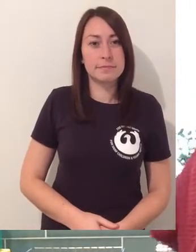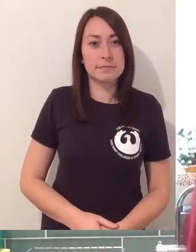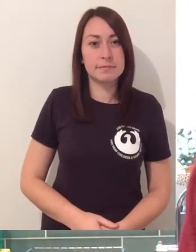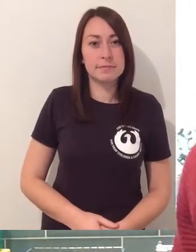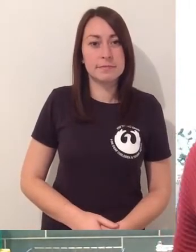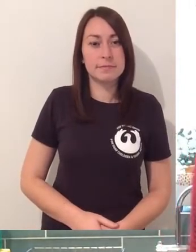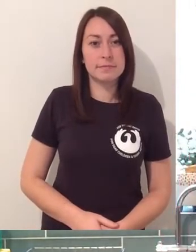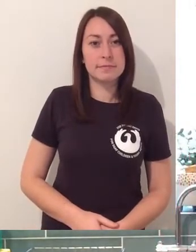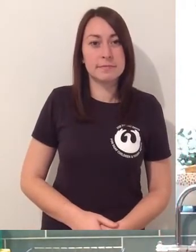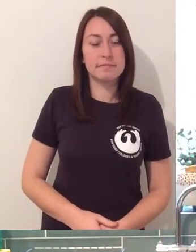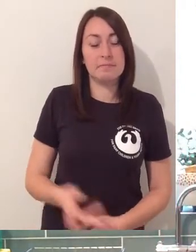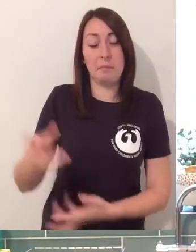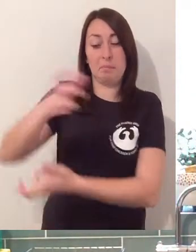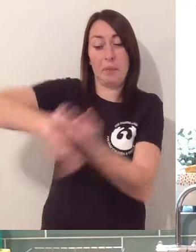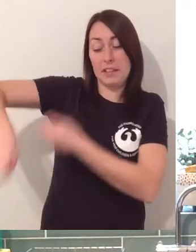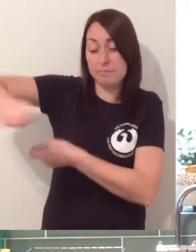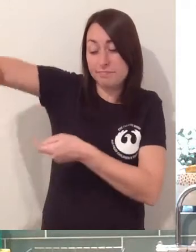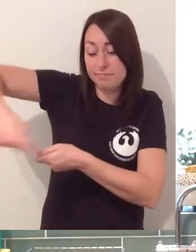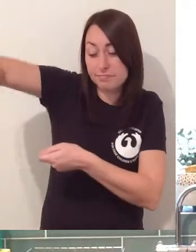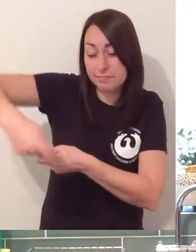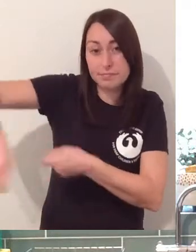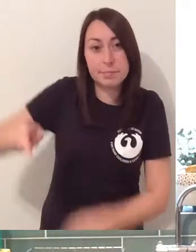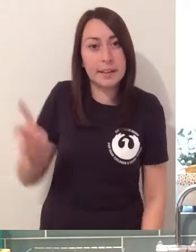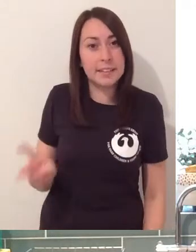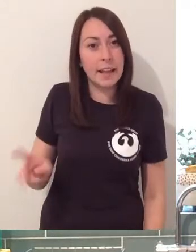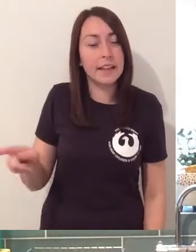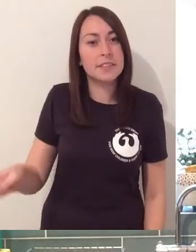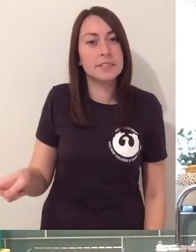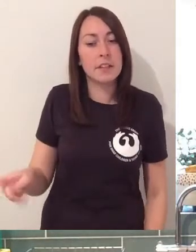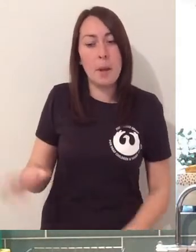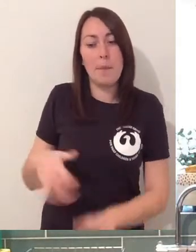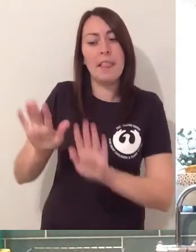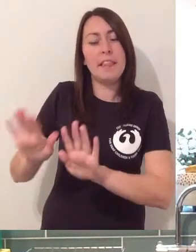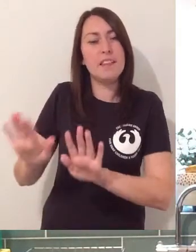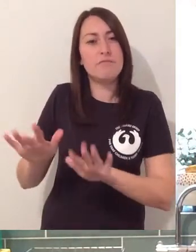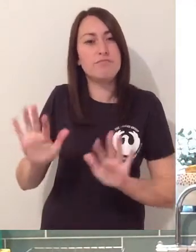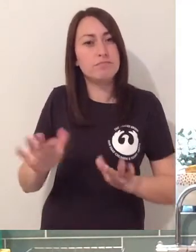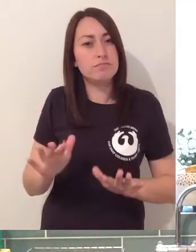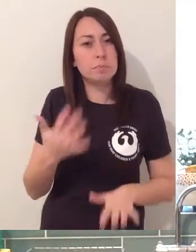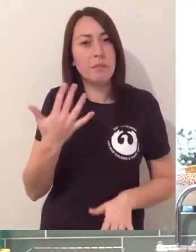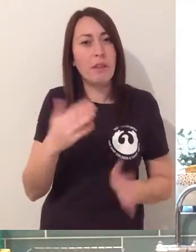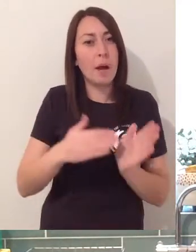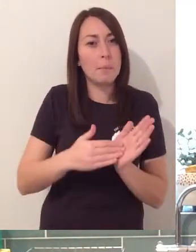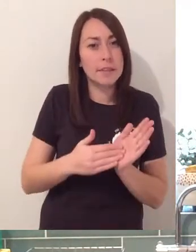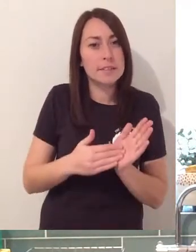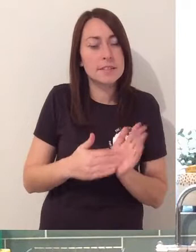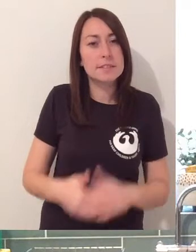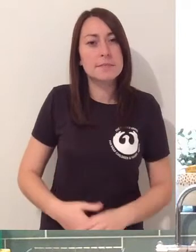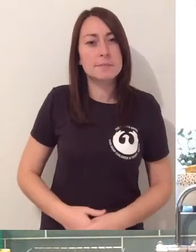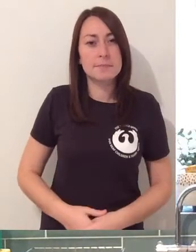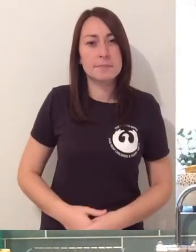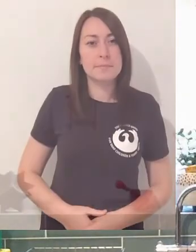pan. And again, give those a nice stir. These are going to be in here for about 5 minutes.